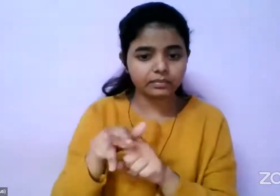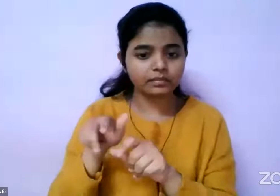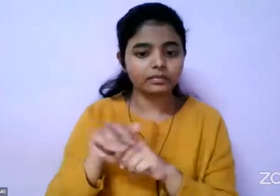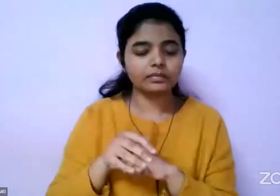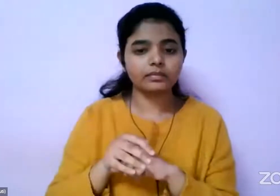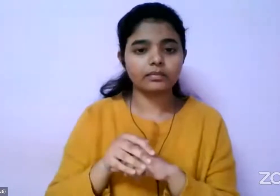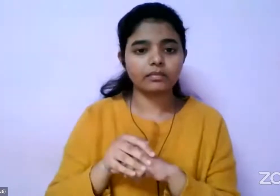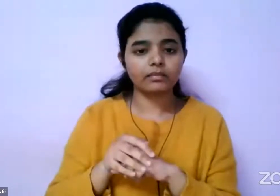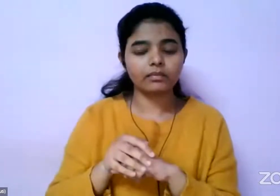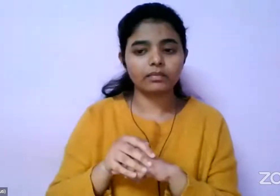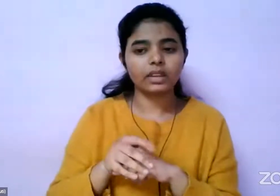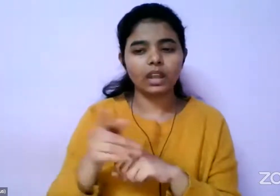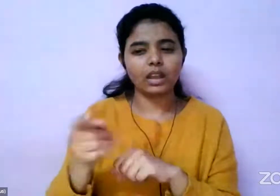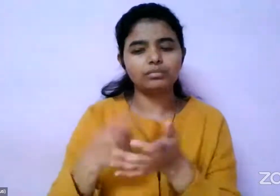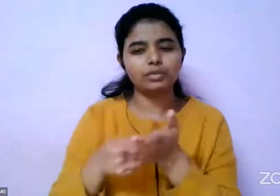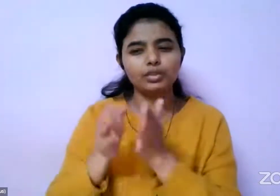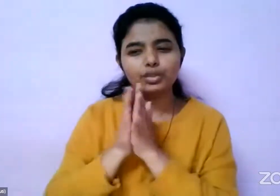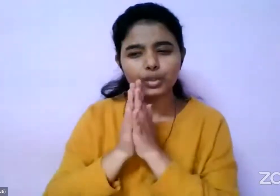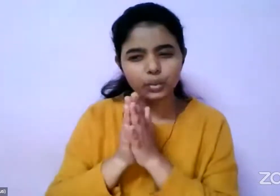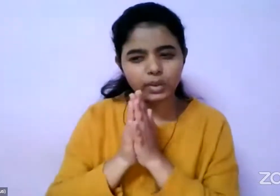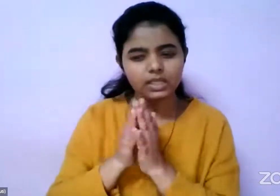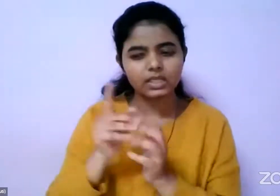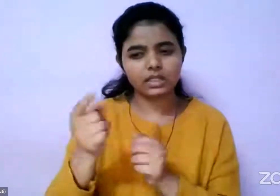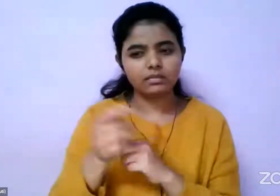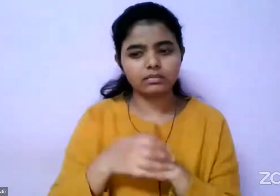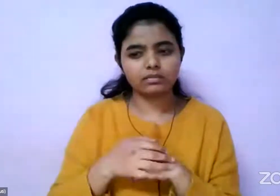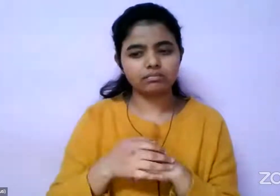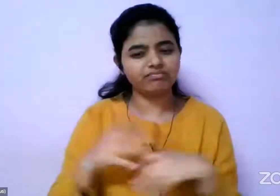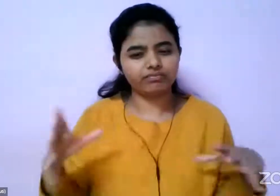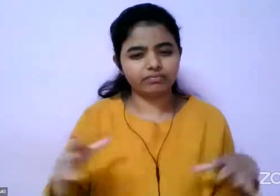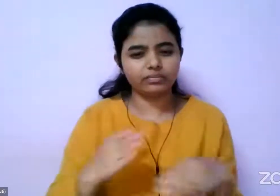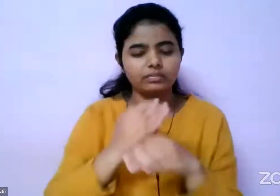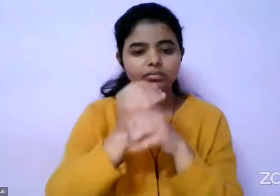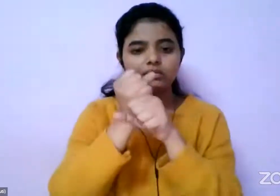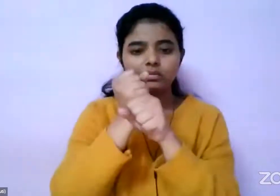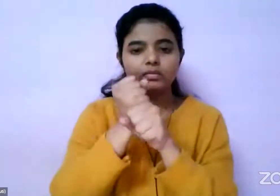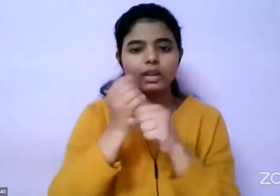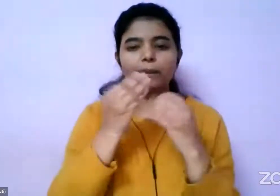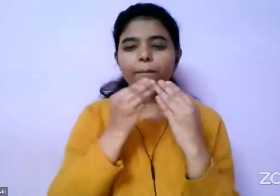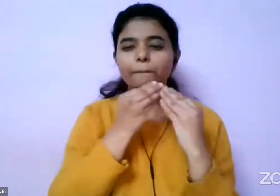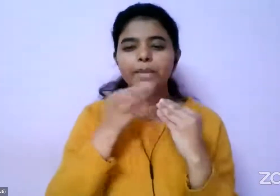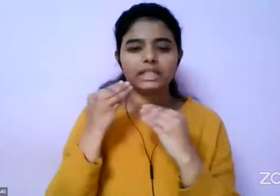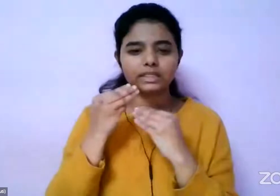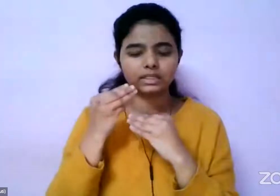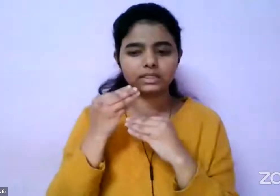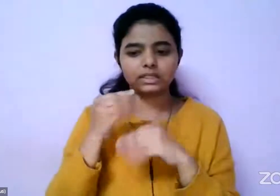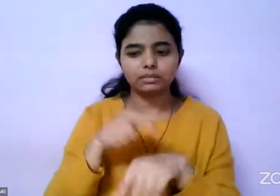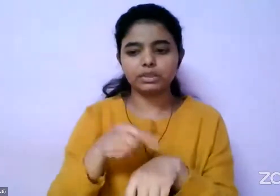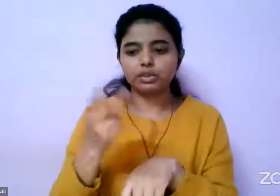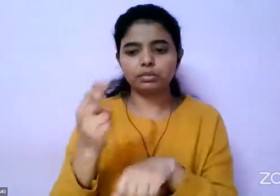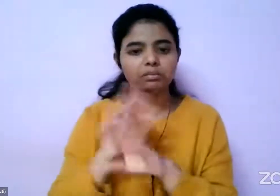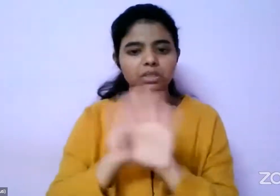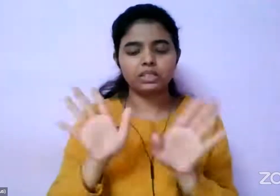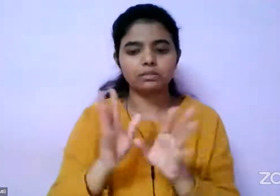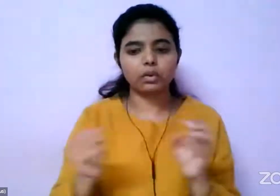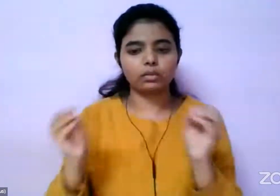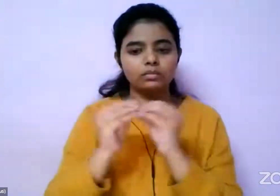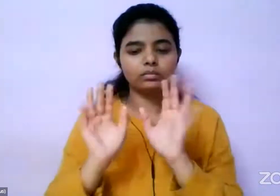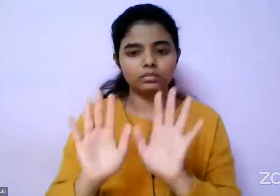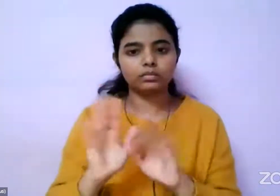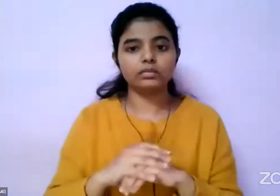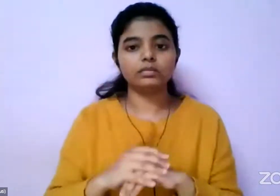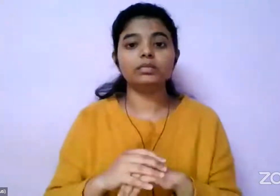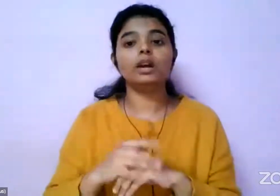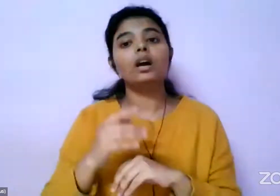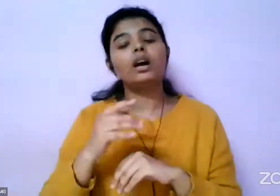Yeah, this is also to request you to just bring together your arguments and wind up in the next couple of minutes. Sure, sir. I will.